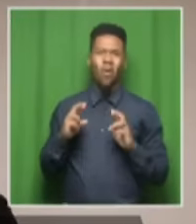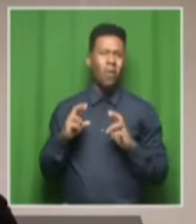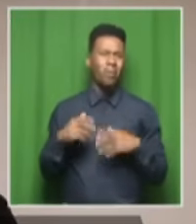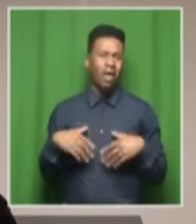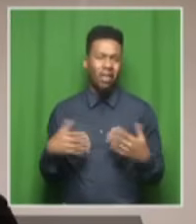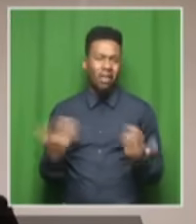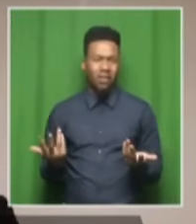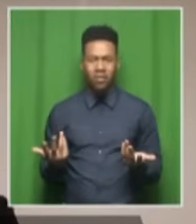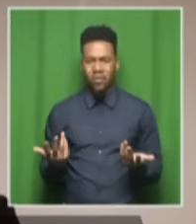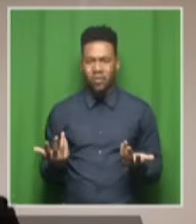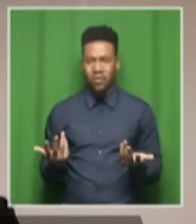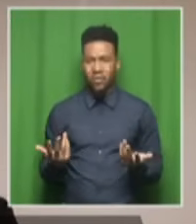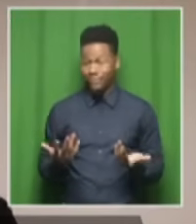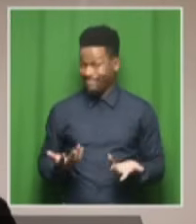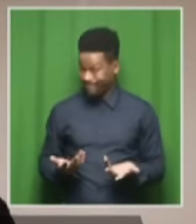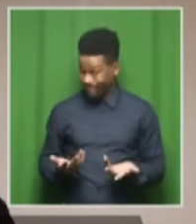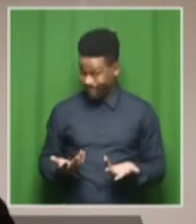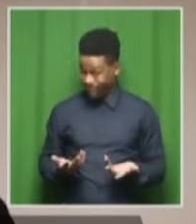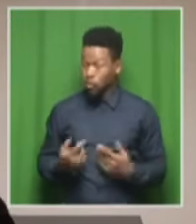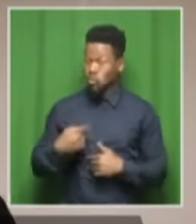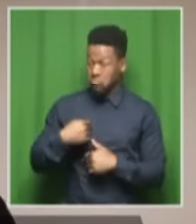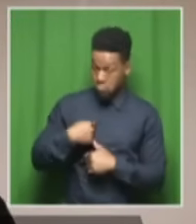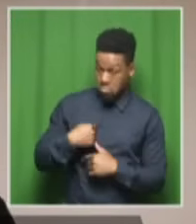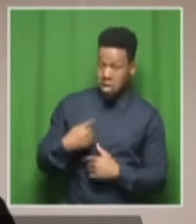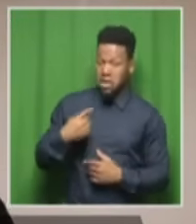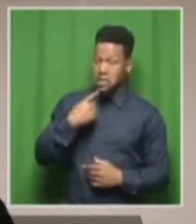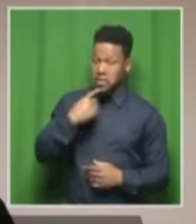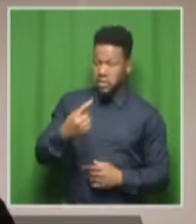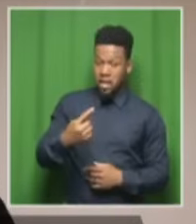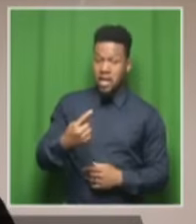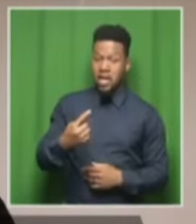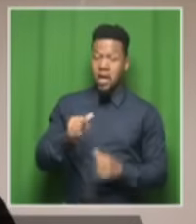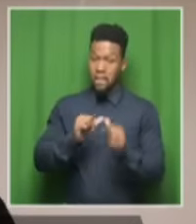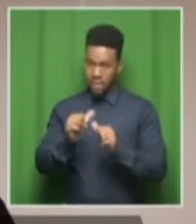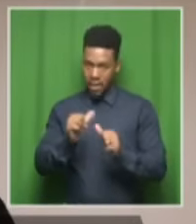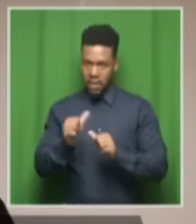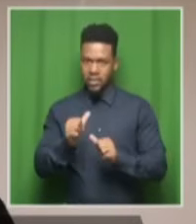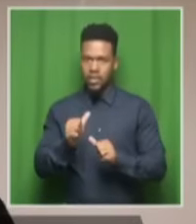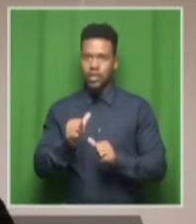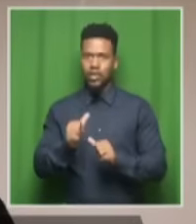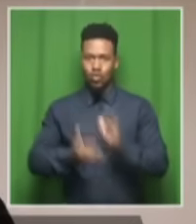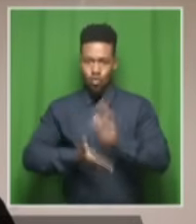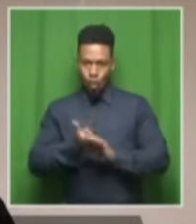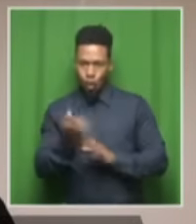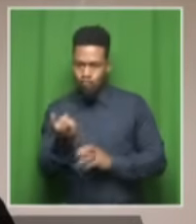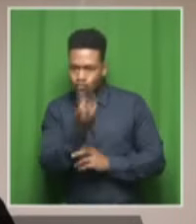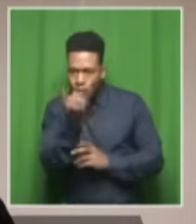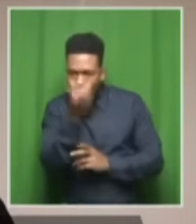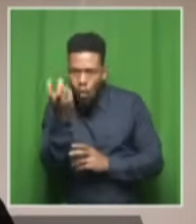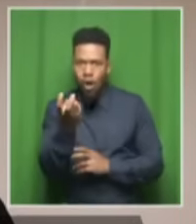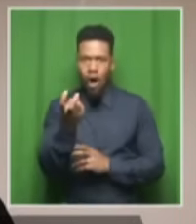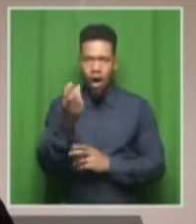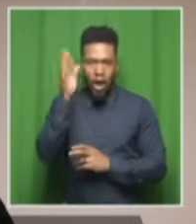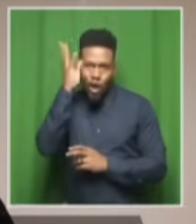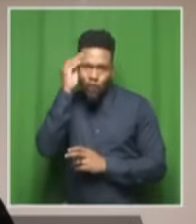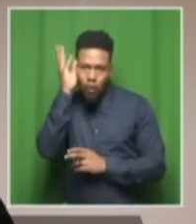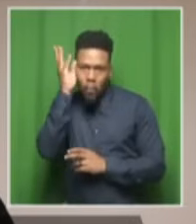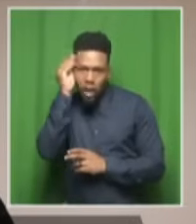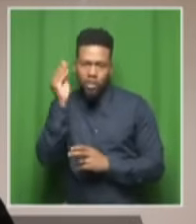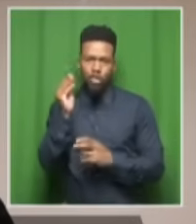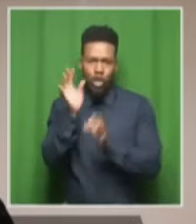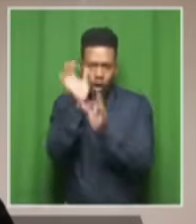it. So my thing is, let us rather seek for information and, like you guys said,